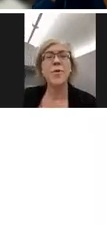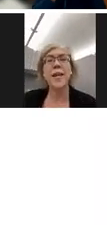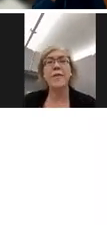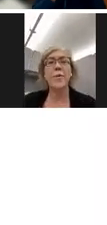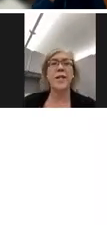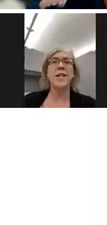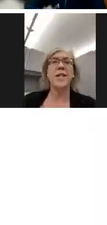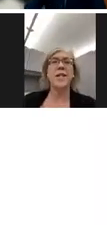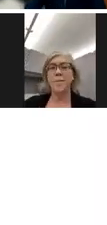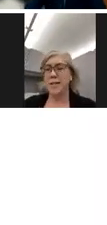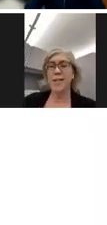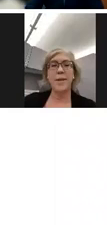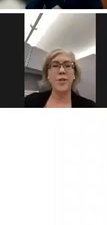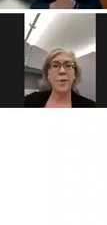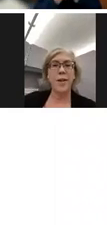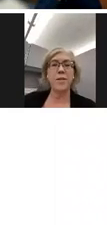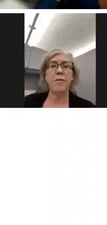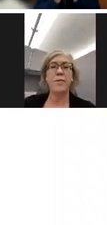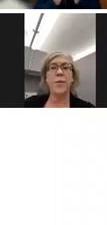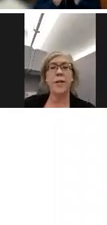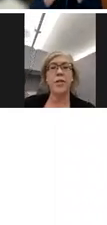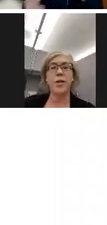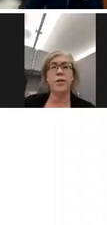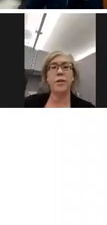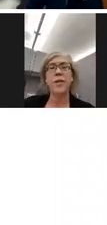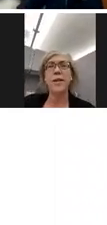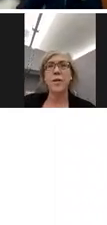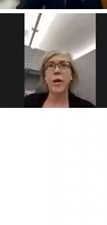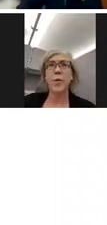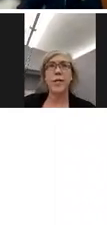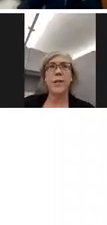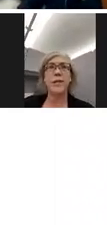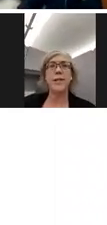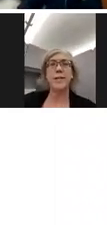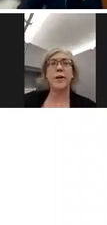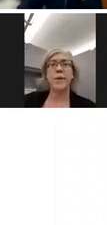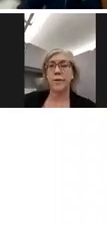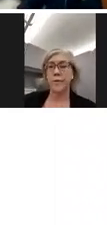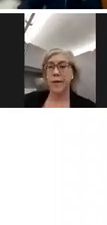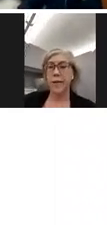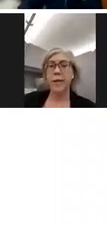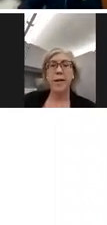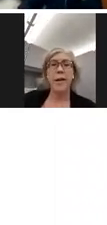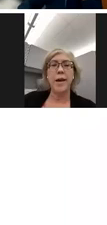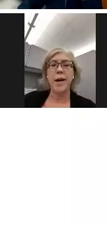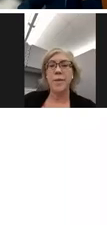Good morning, everyone. Yes, it is a pleasure to be on this call this morning and share all the great work that's being done in Sacramento